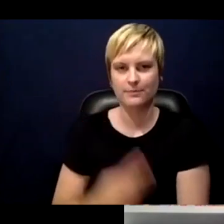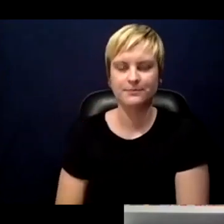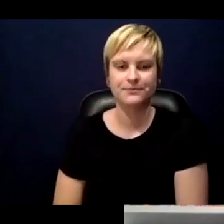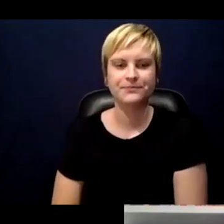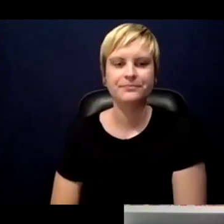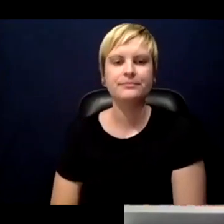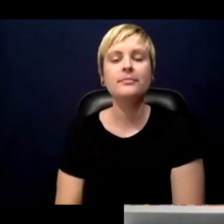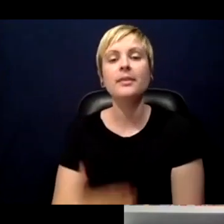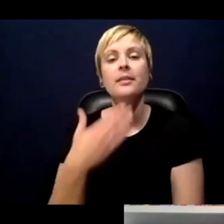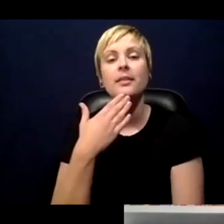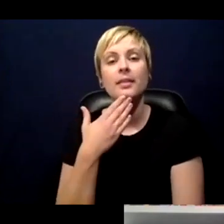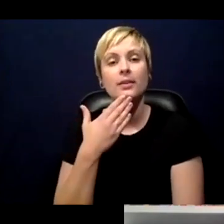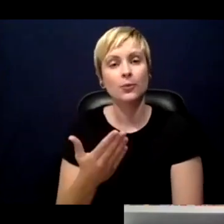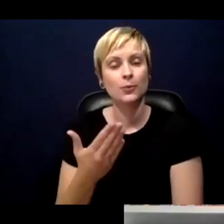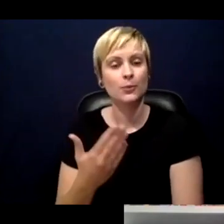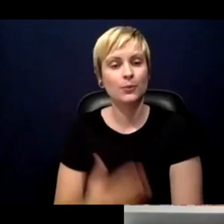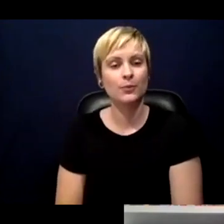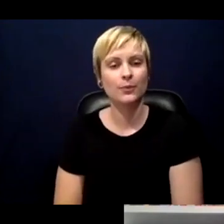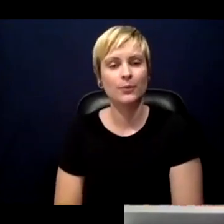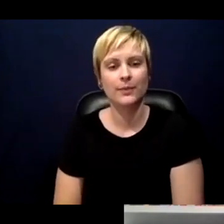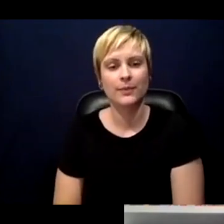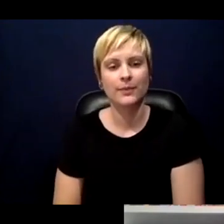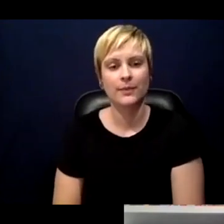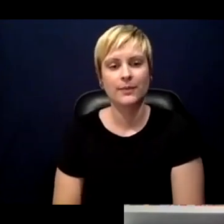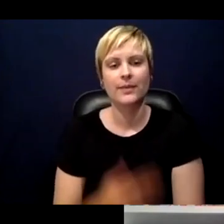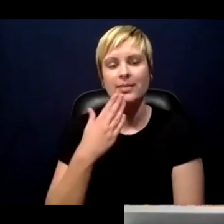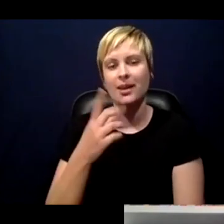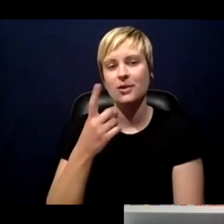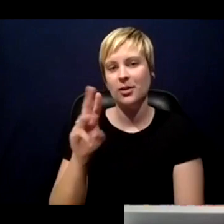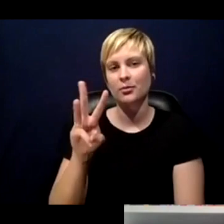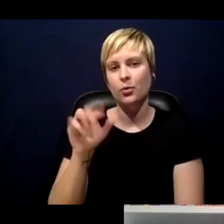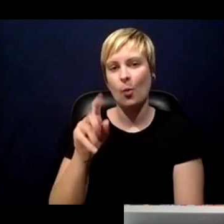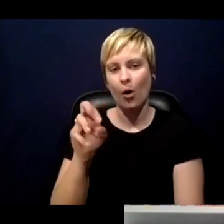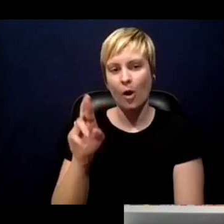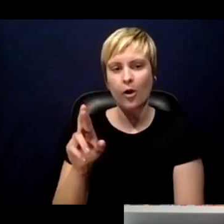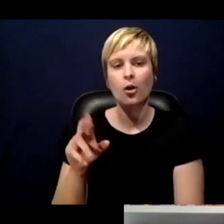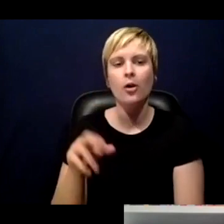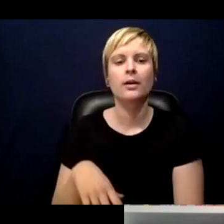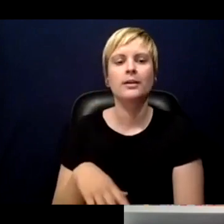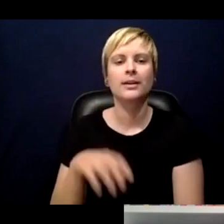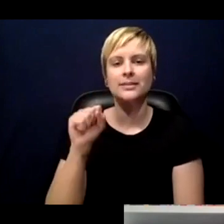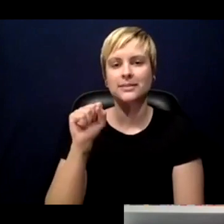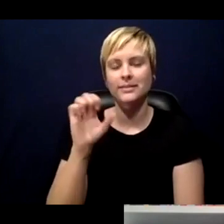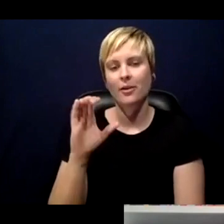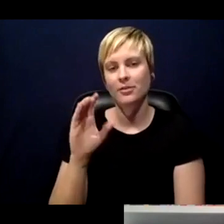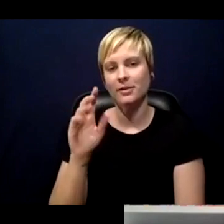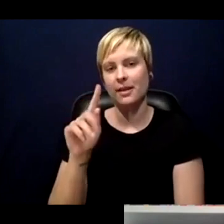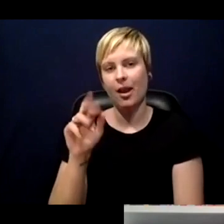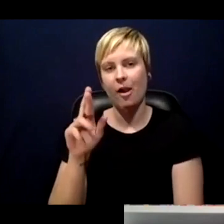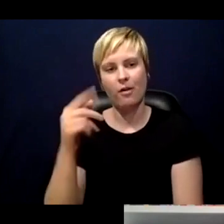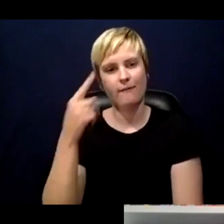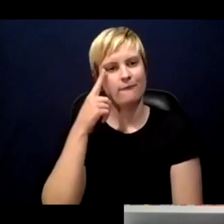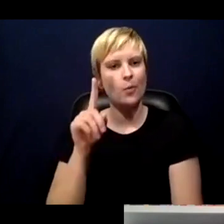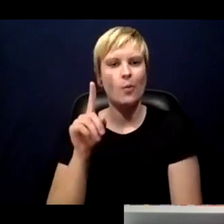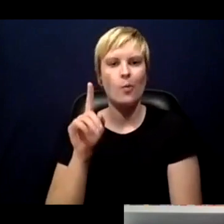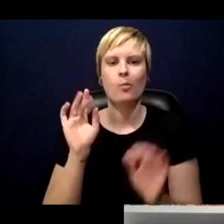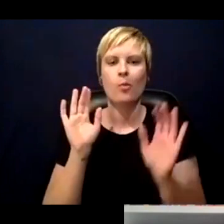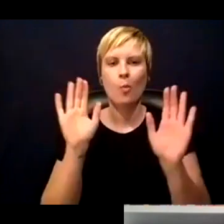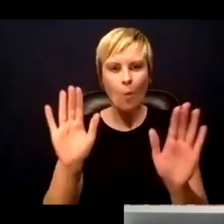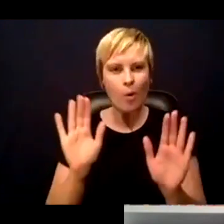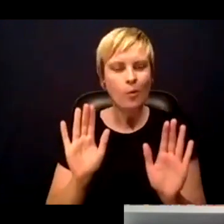Thank you, Dr. Walker, Secretary Kara, for the great